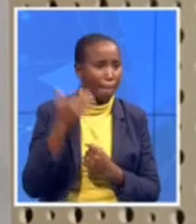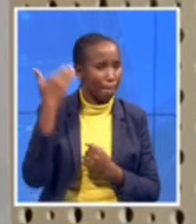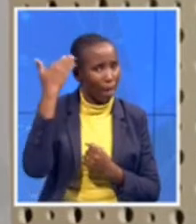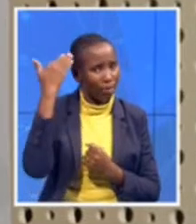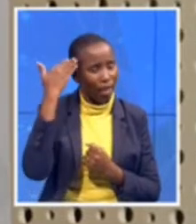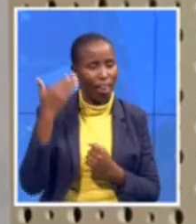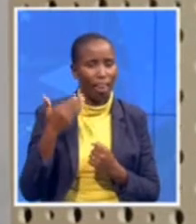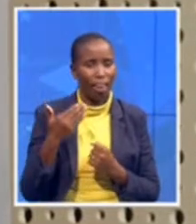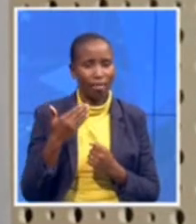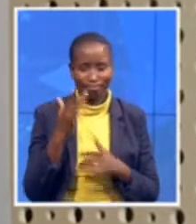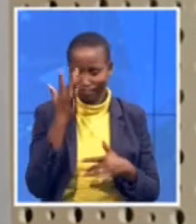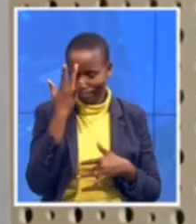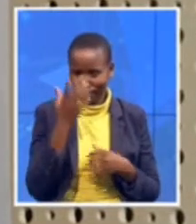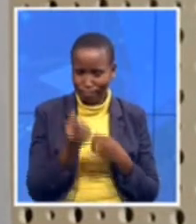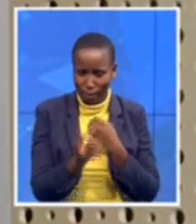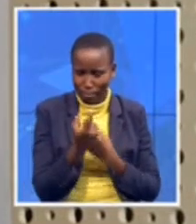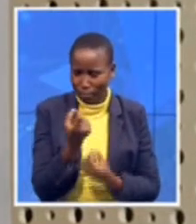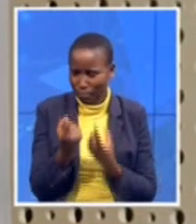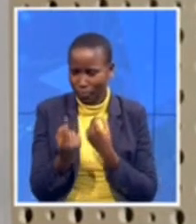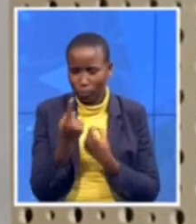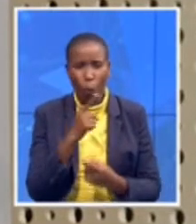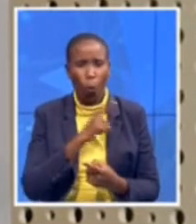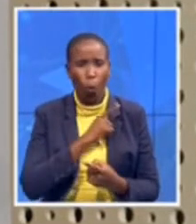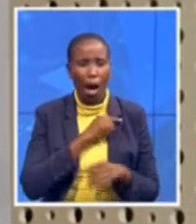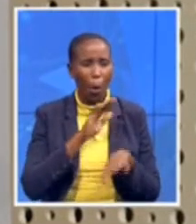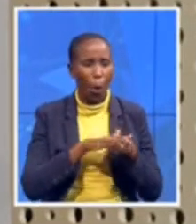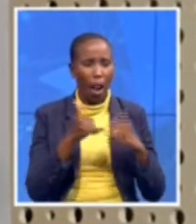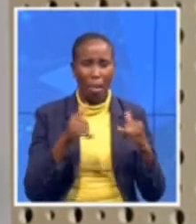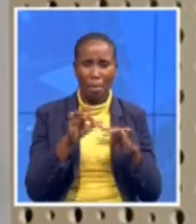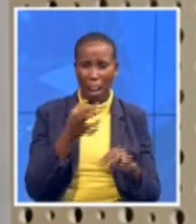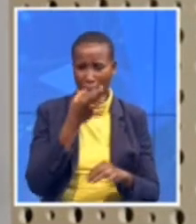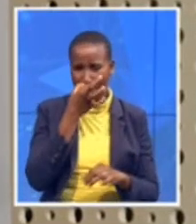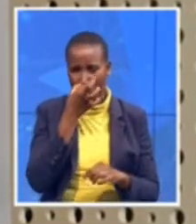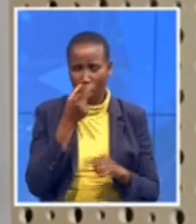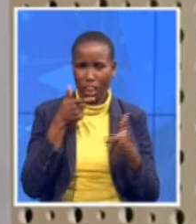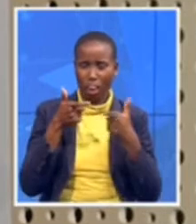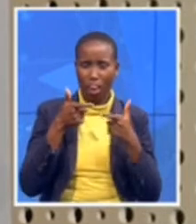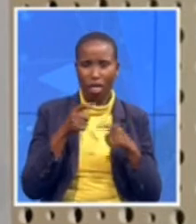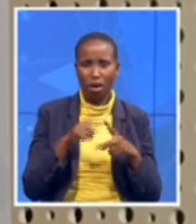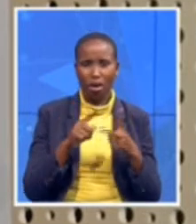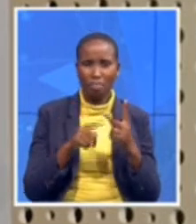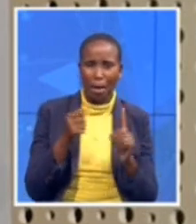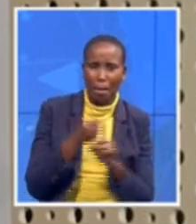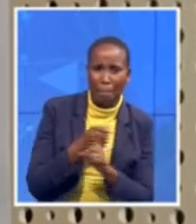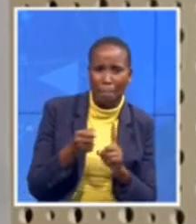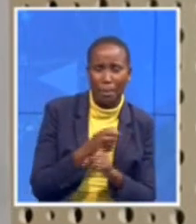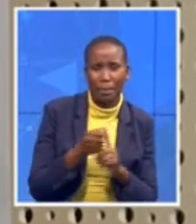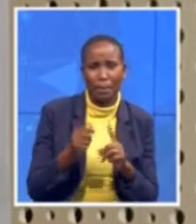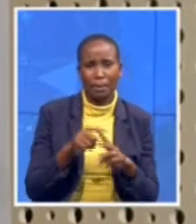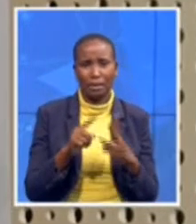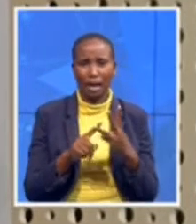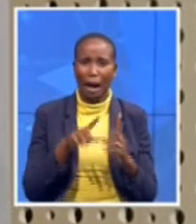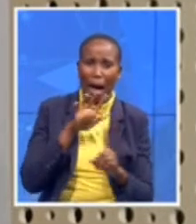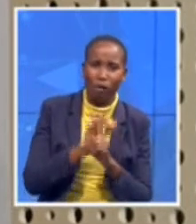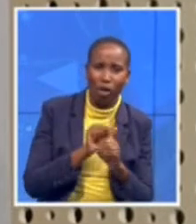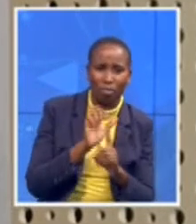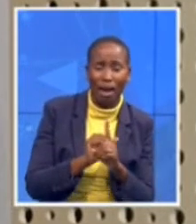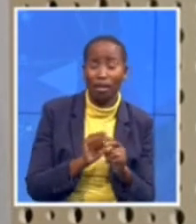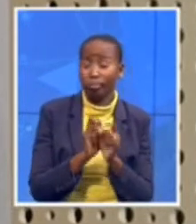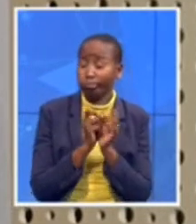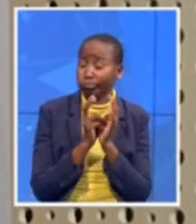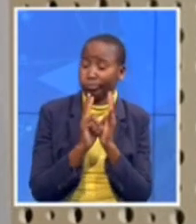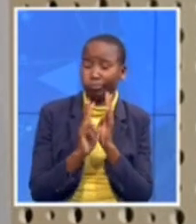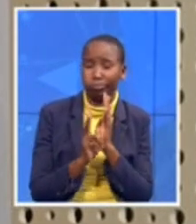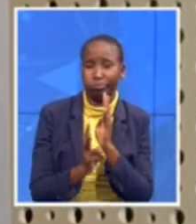bullying, trolling, severe character assassination, harassment, and all of these leading to real